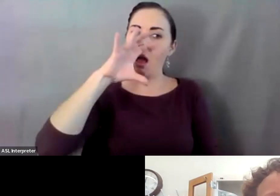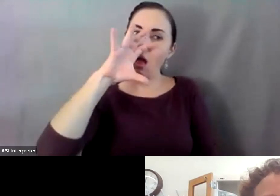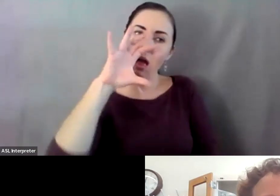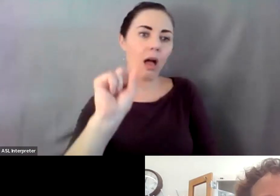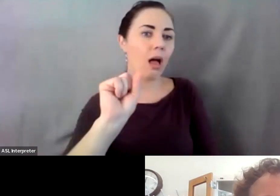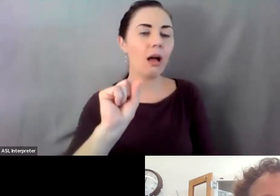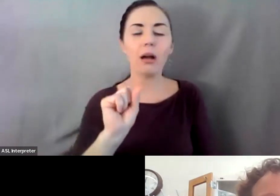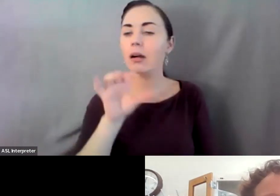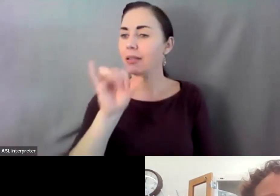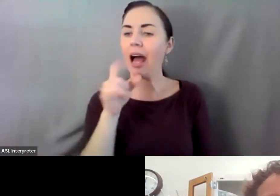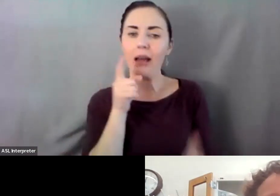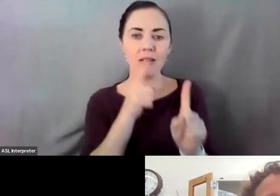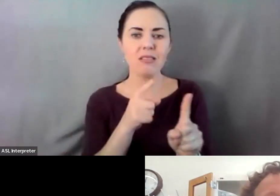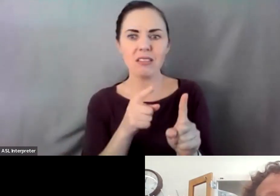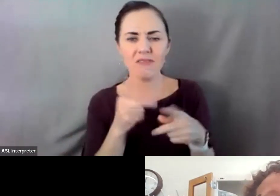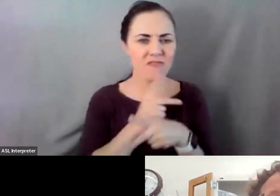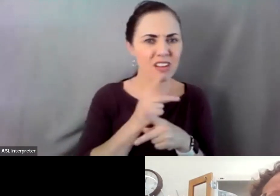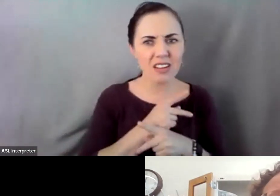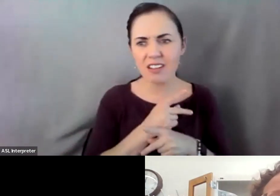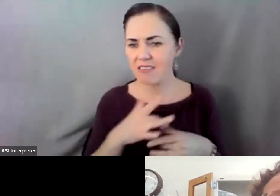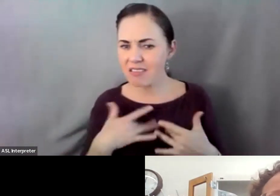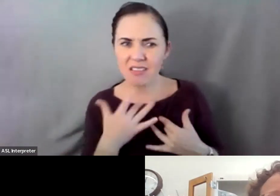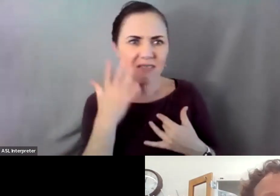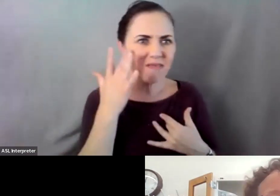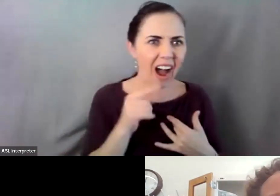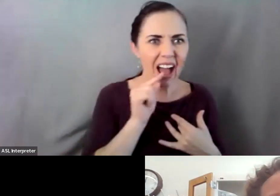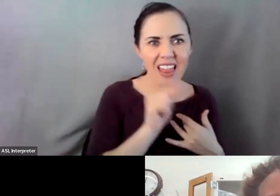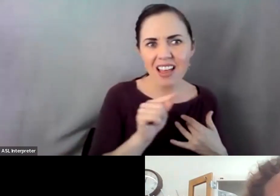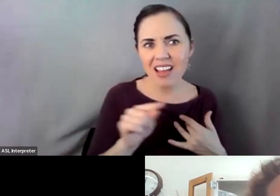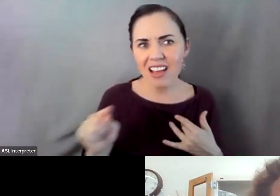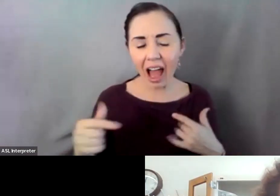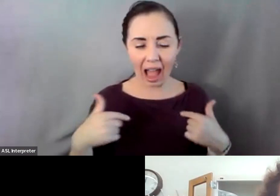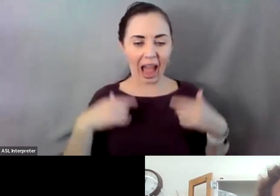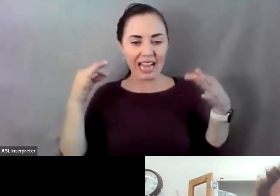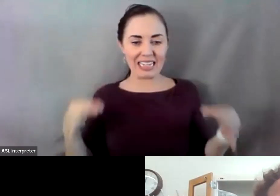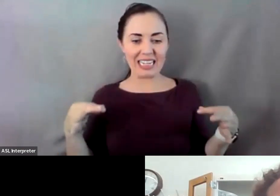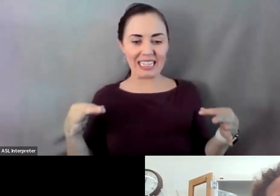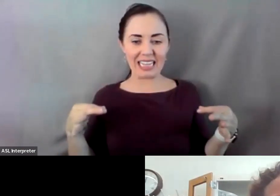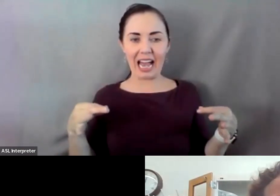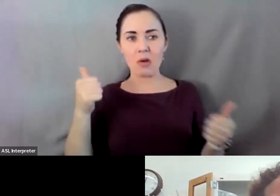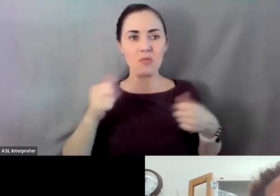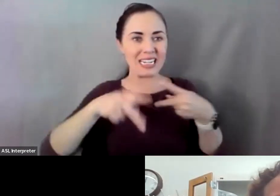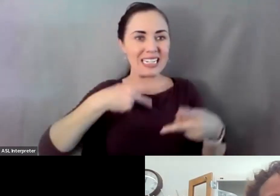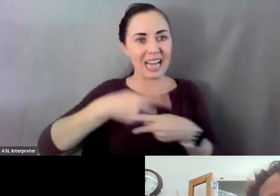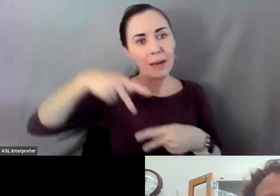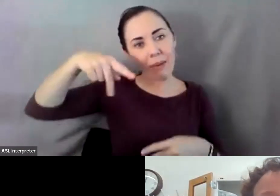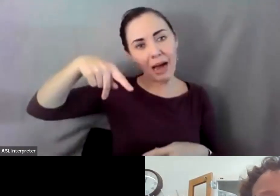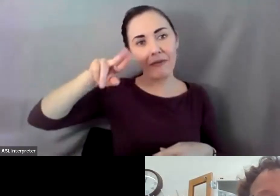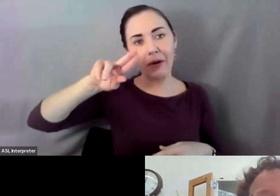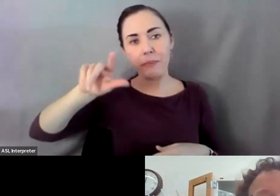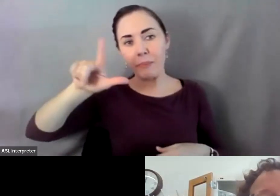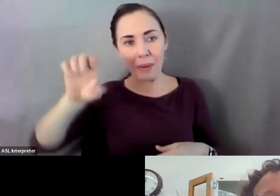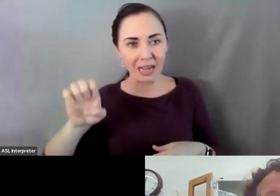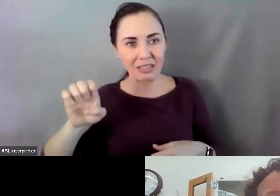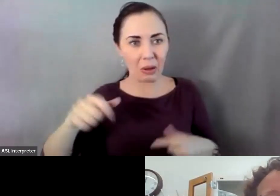about solving the puzzles and solving the mysteries. And I get to decide what puzzles and what mysteries I want to try to